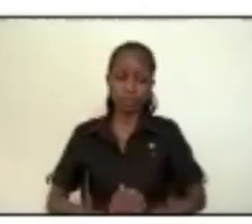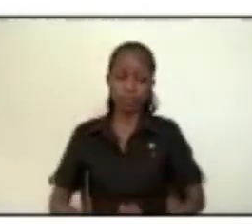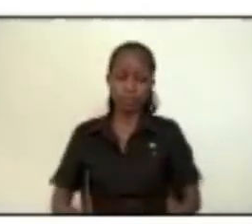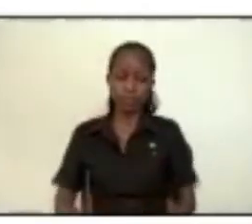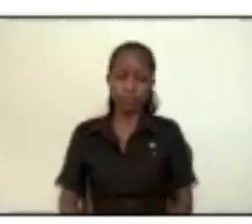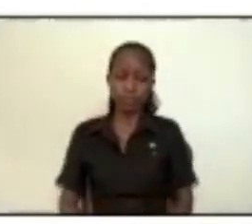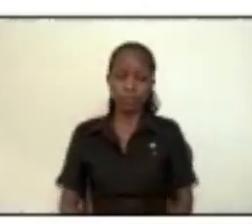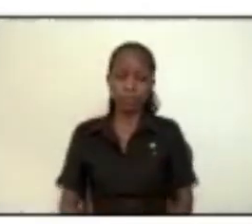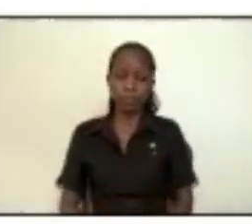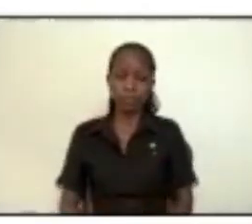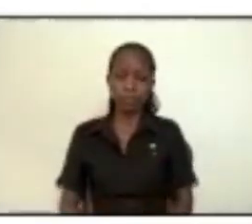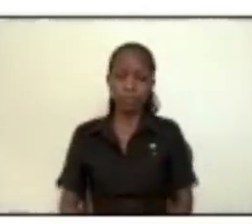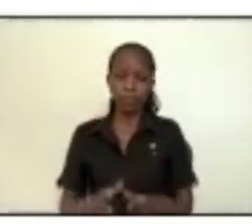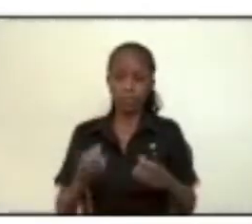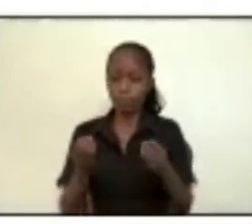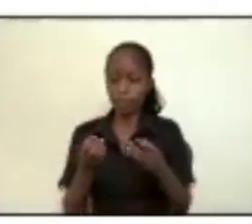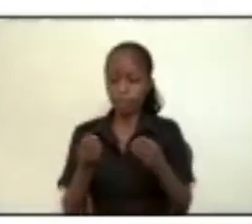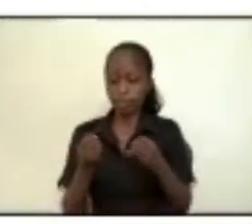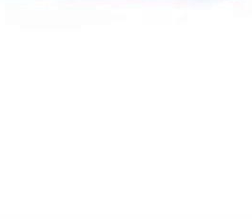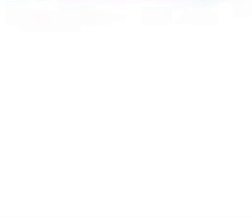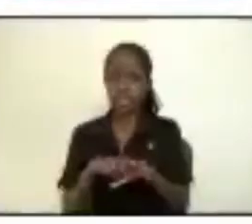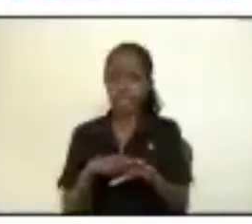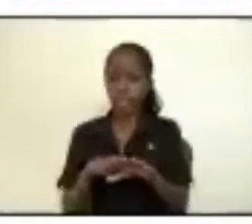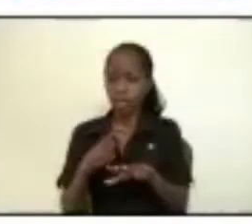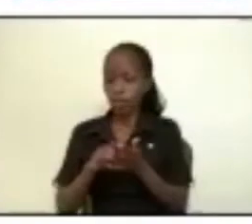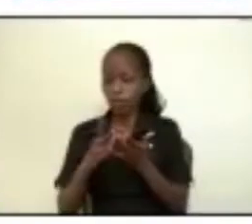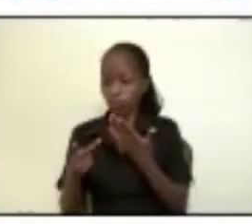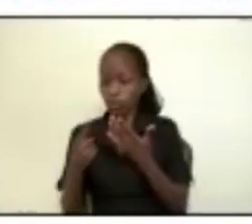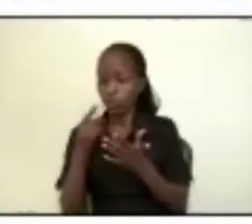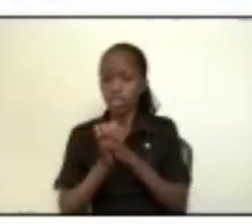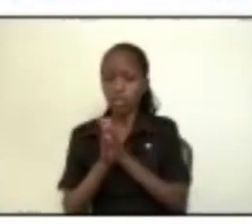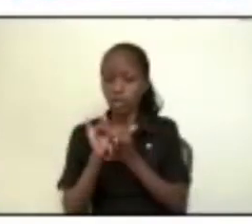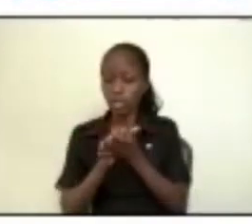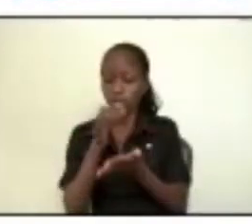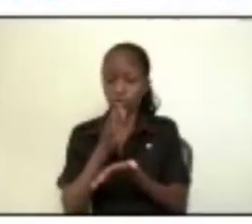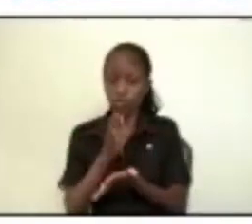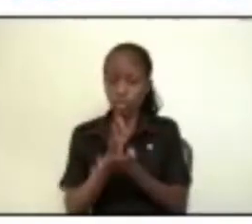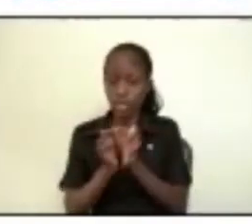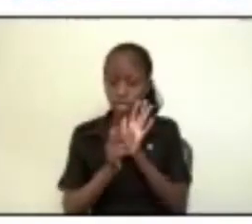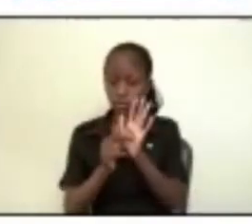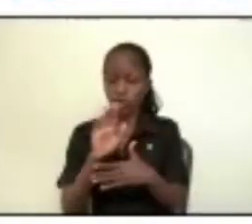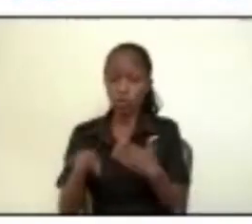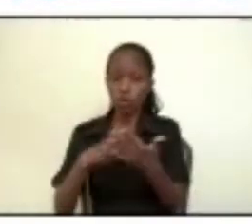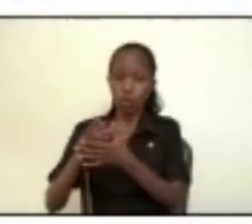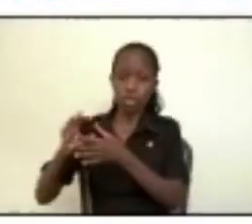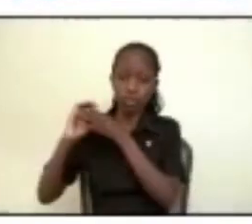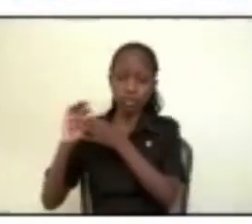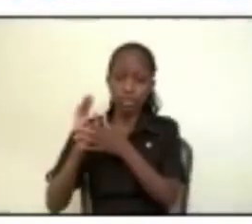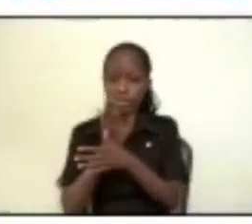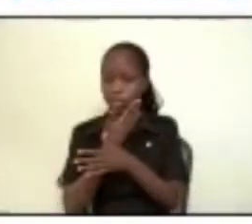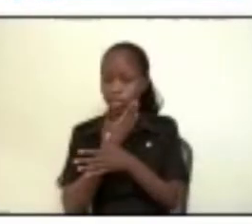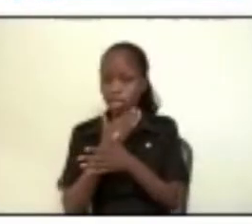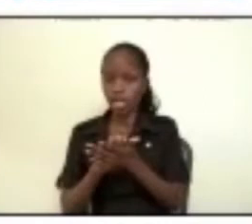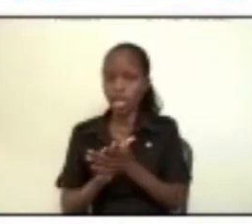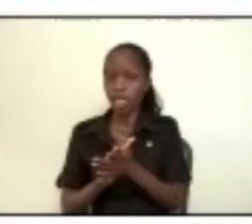So too often our current narratives fail to tell stories that truthfully represent all cultures, ethnicities, backgrounds.